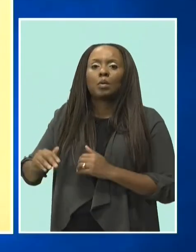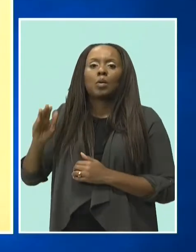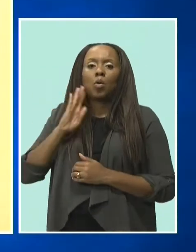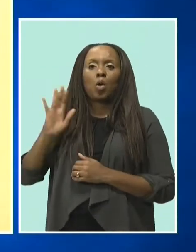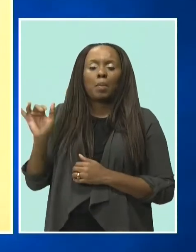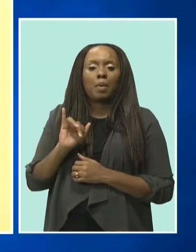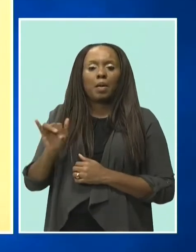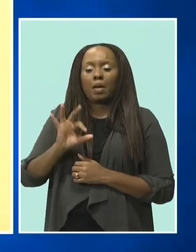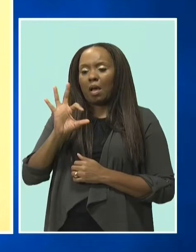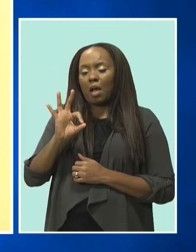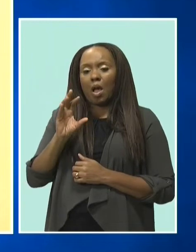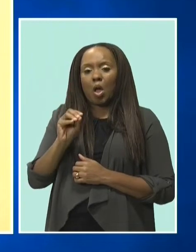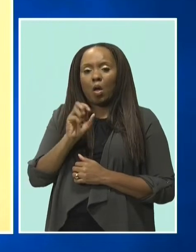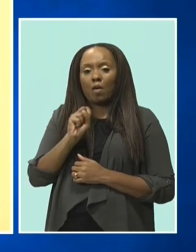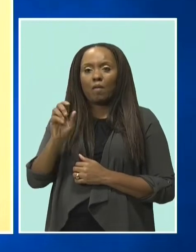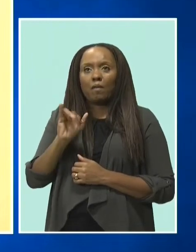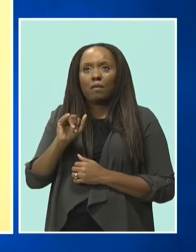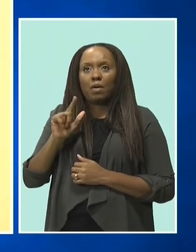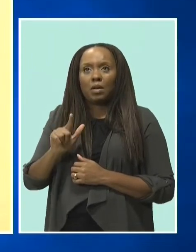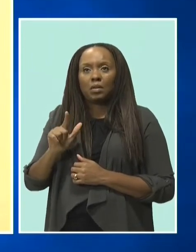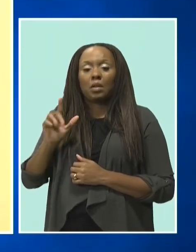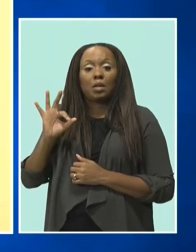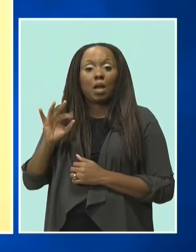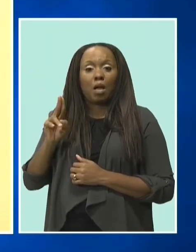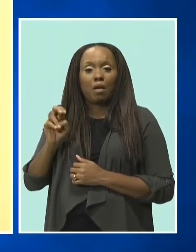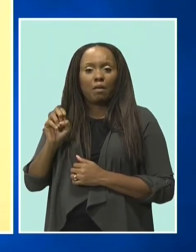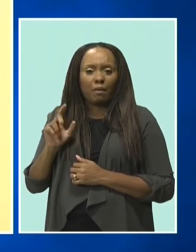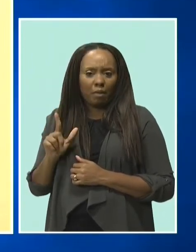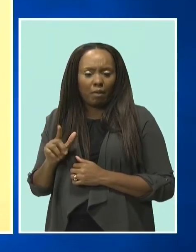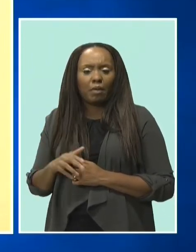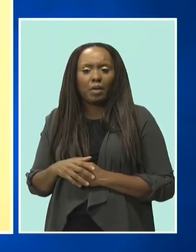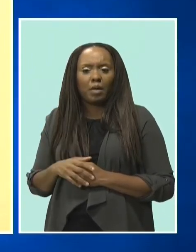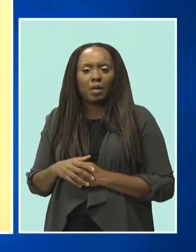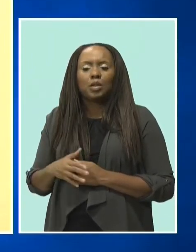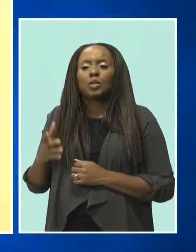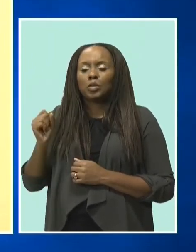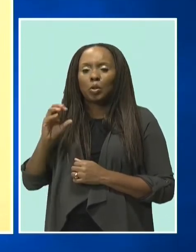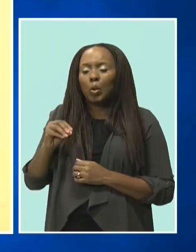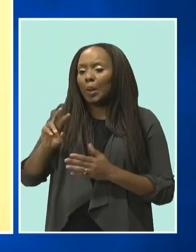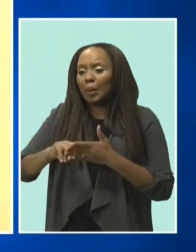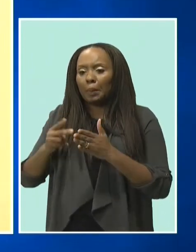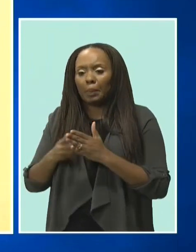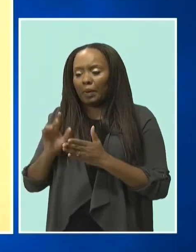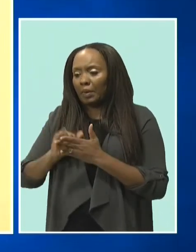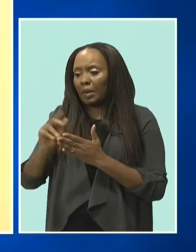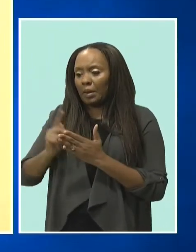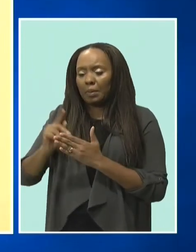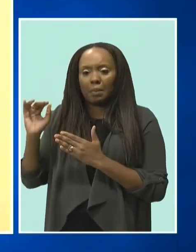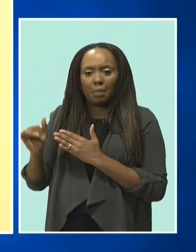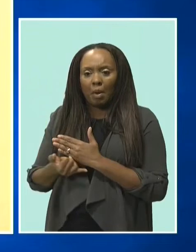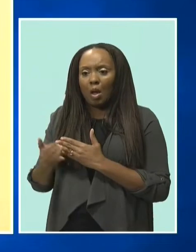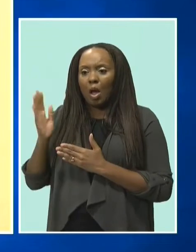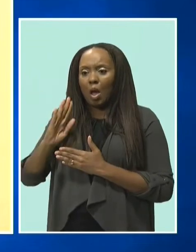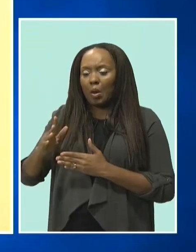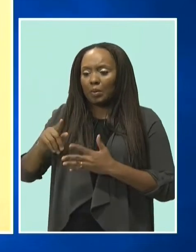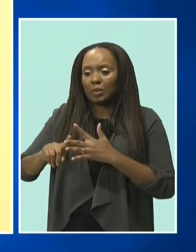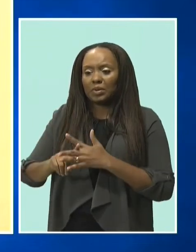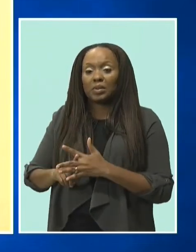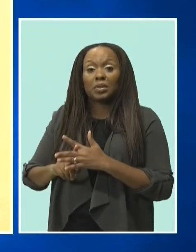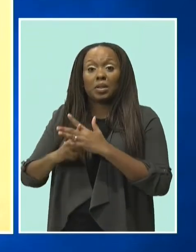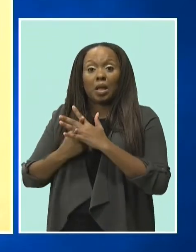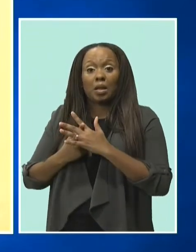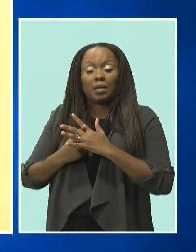fuel plants currently does. So there's not a question of intermittency here. So that project is right now breaking ground in French